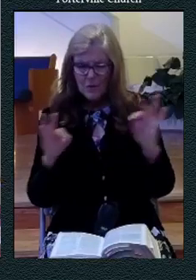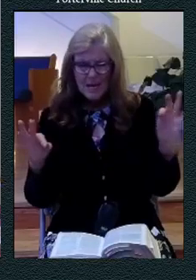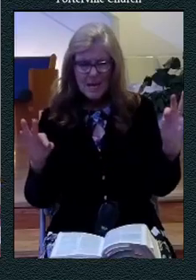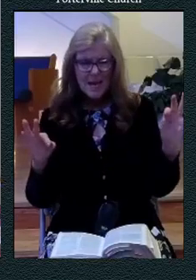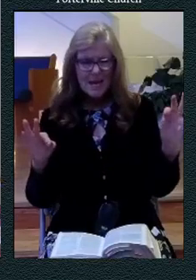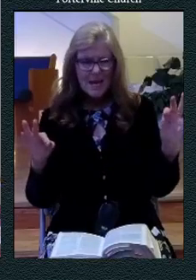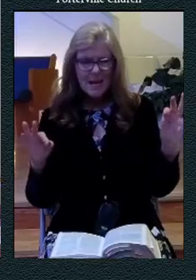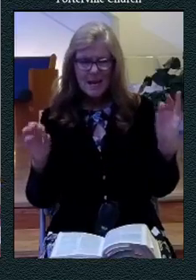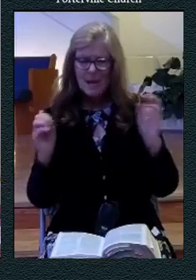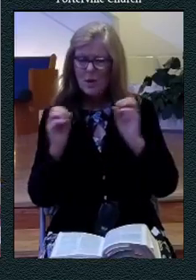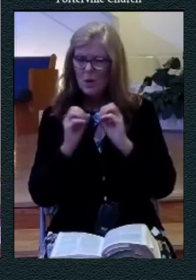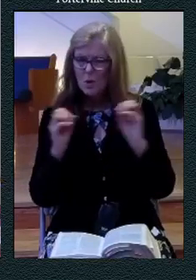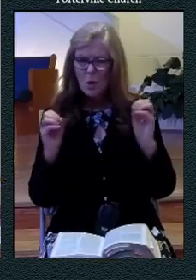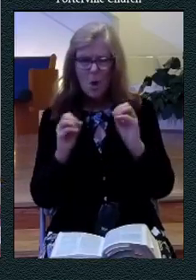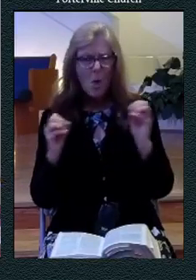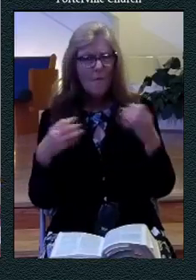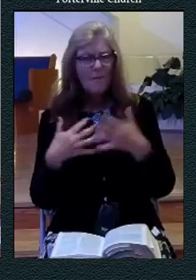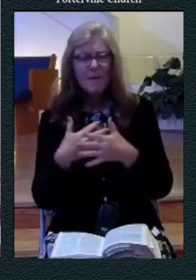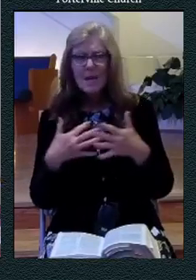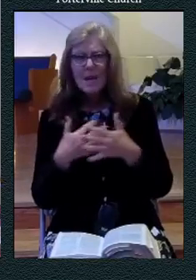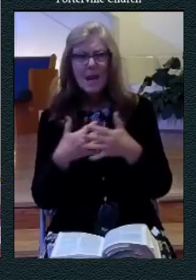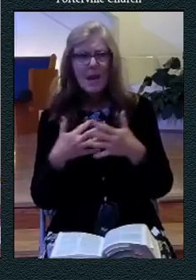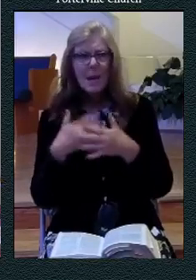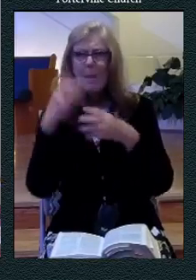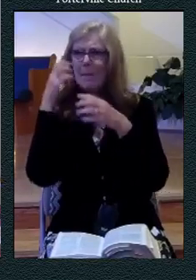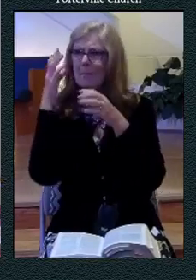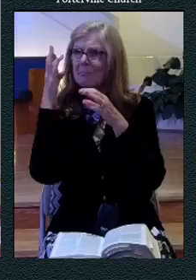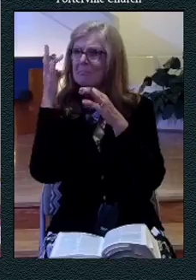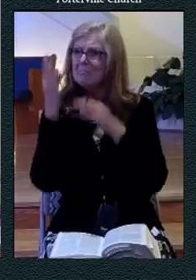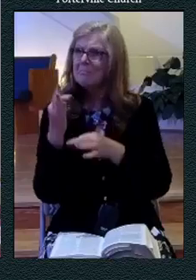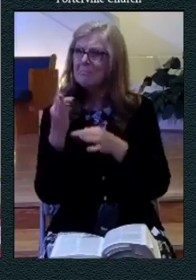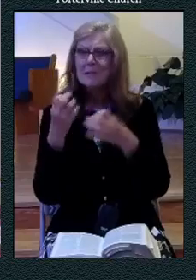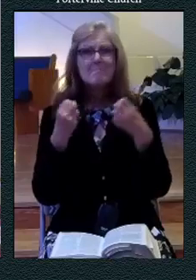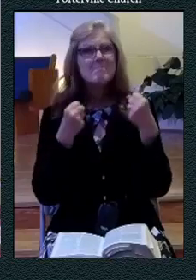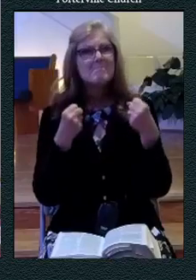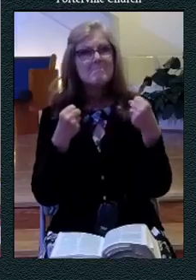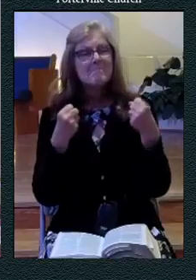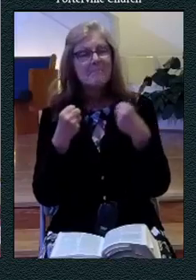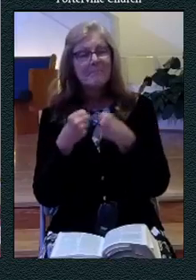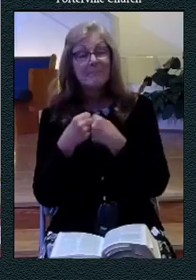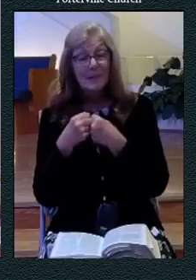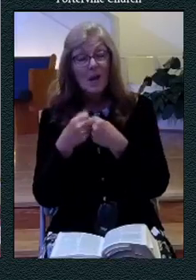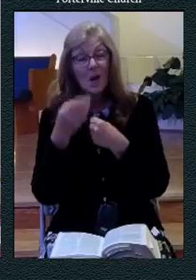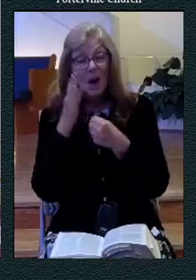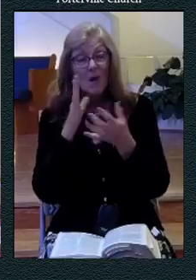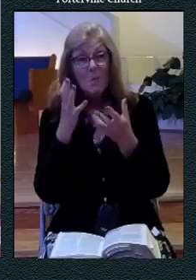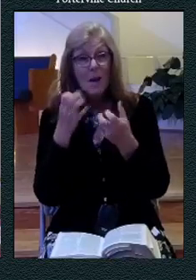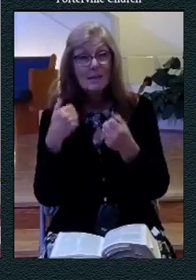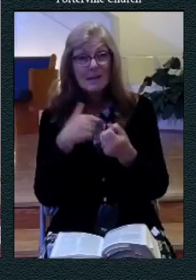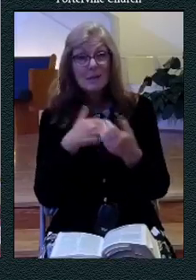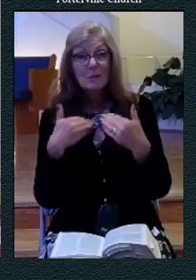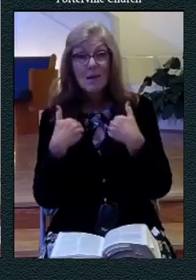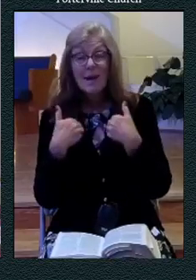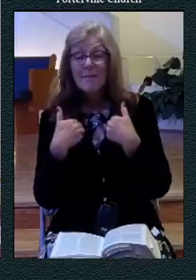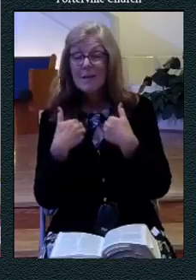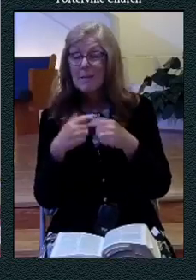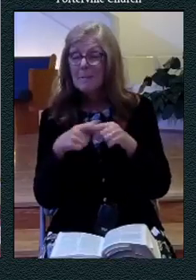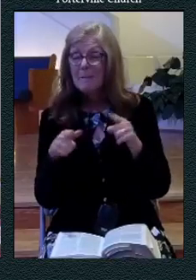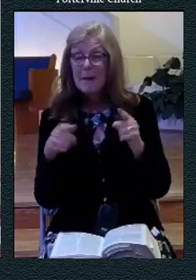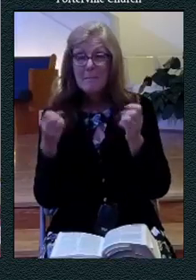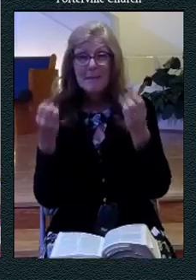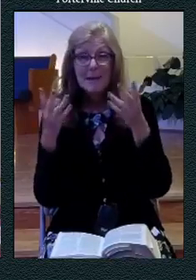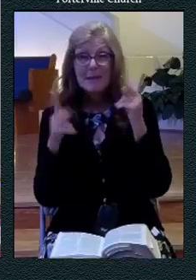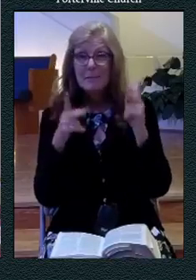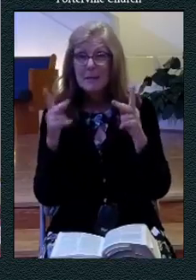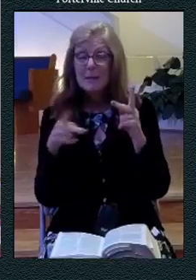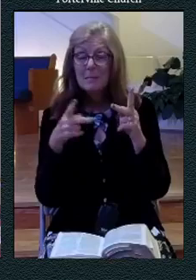cheerful courage, boldness and assurance. That's what the Lord intends us to have. Oh, but so often we get mired down, we lose